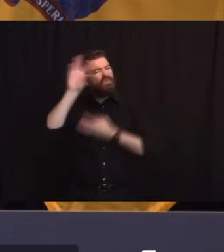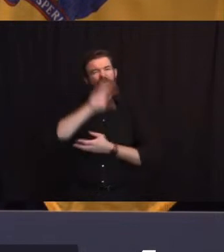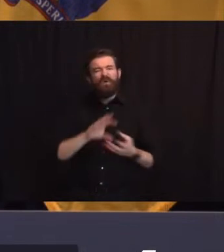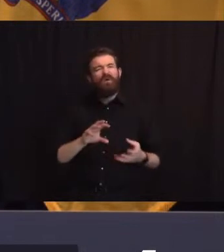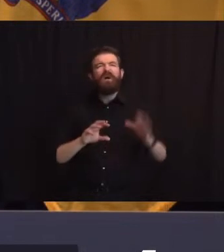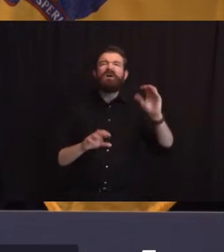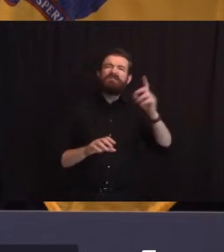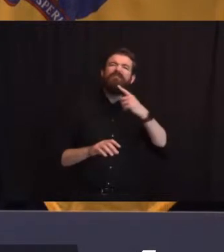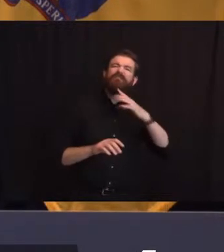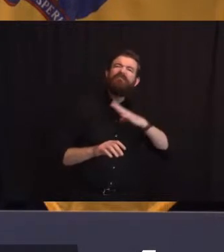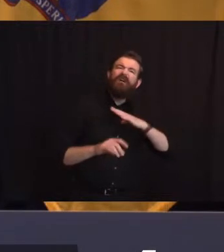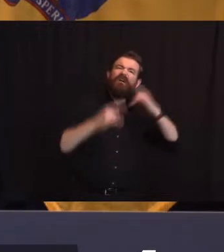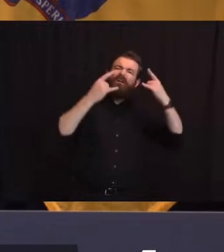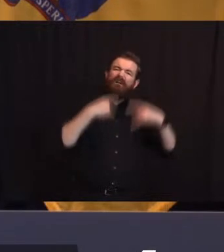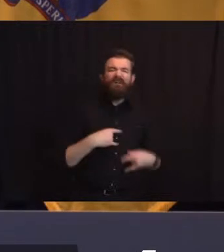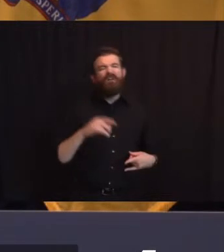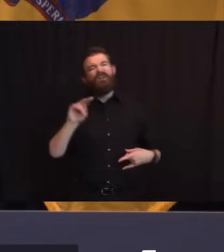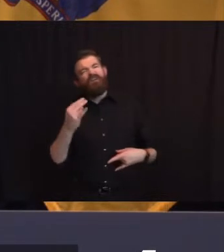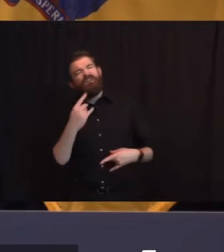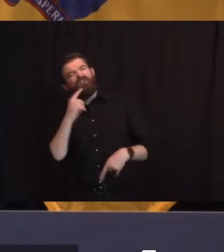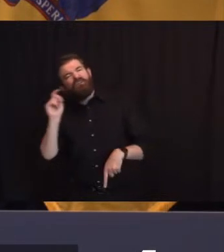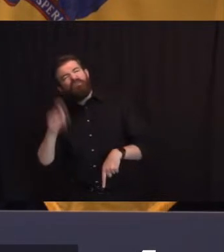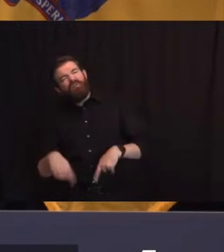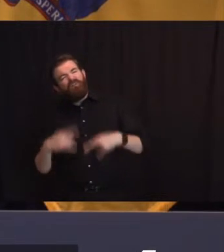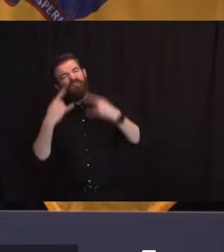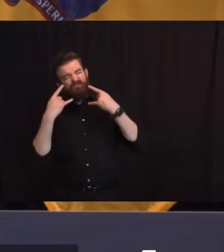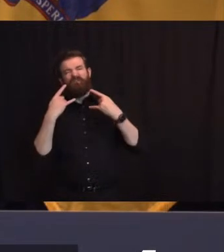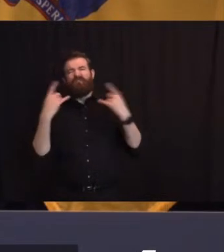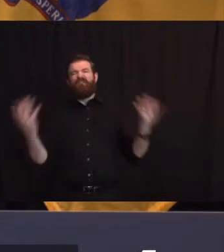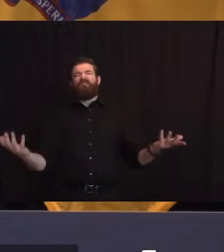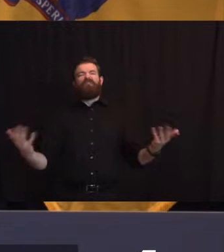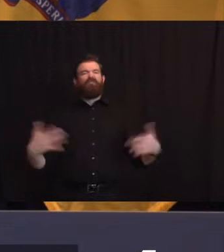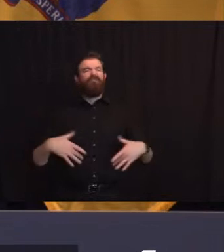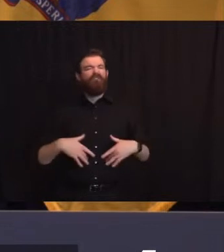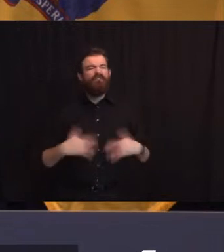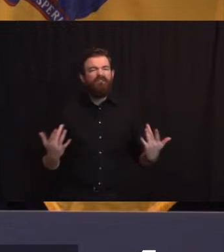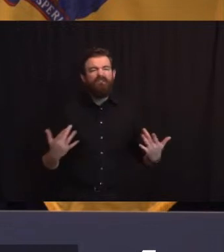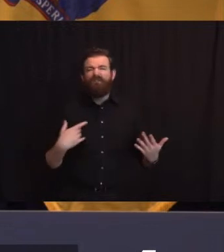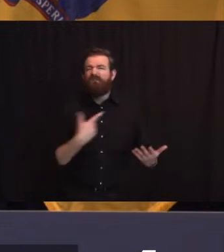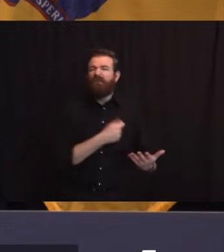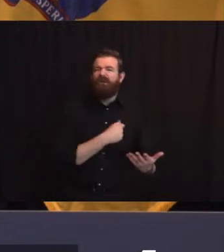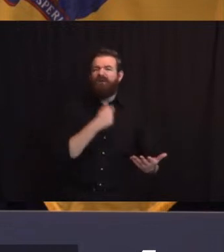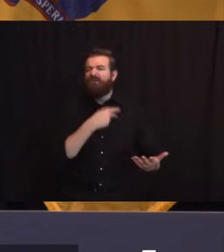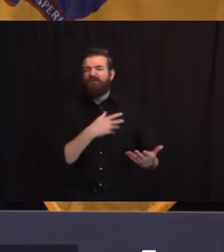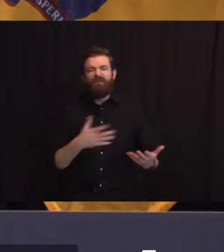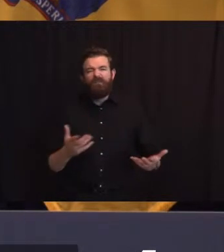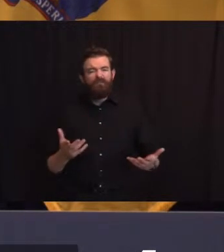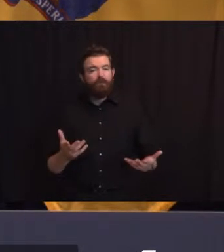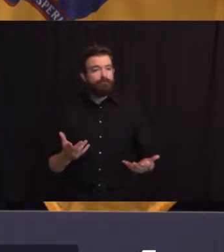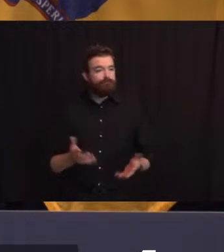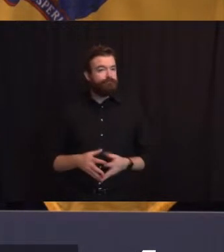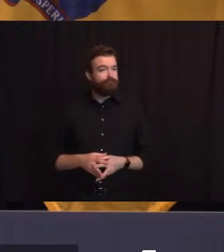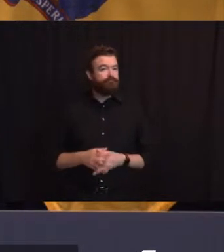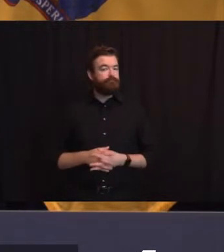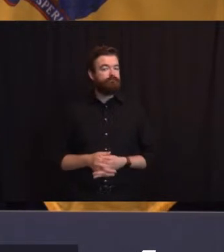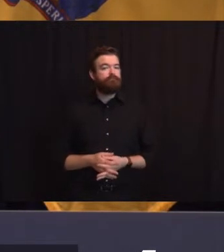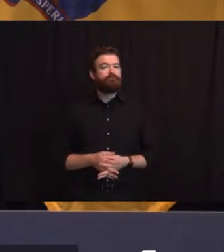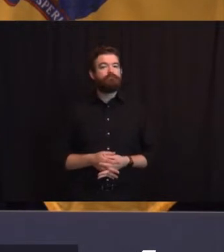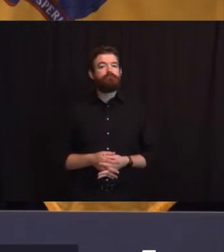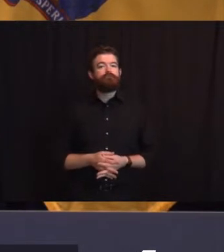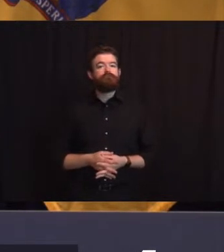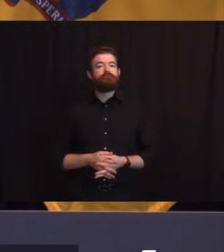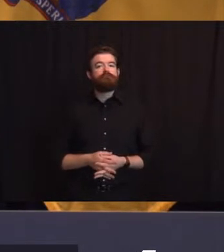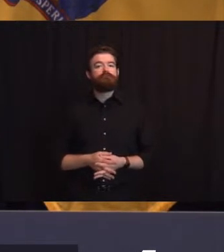for vaccination status? From Colleen O'Day. You used to report vaccines given to non-New Jersey residents on the dashboard. That has